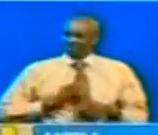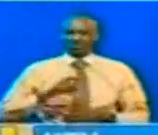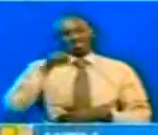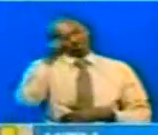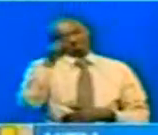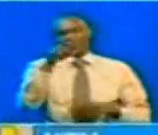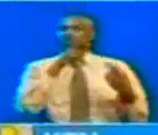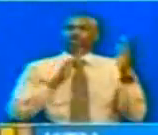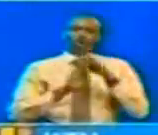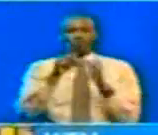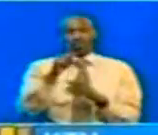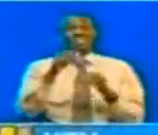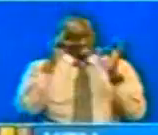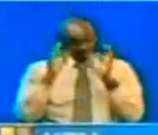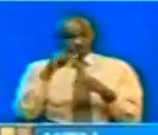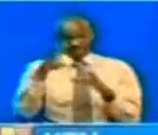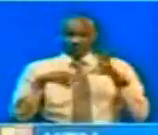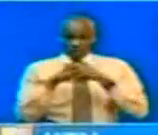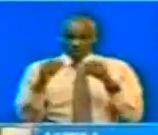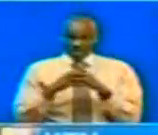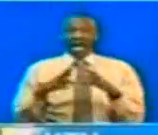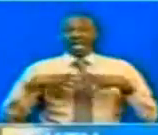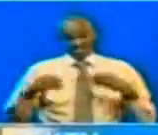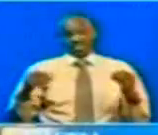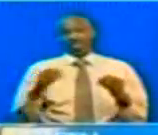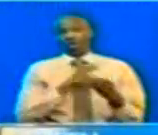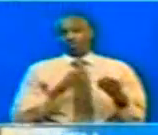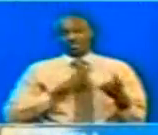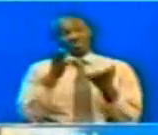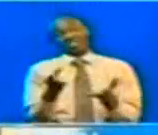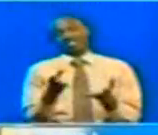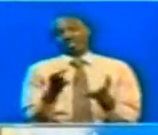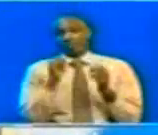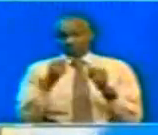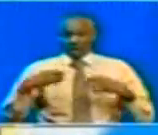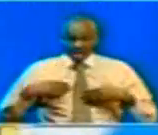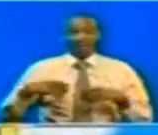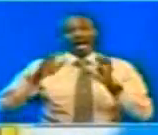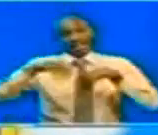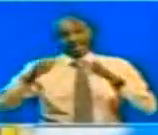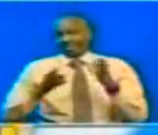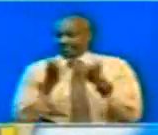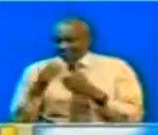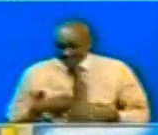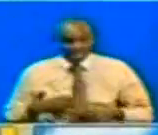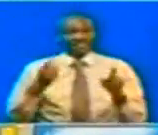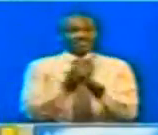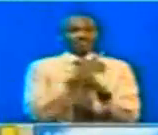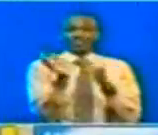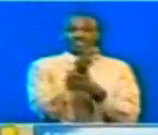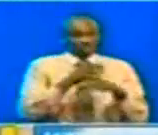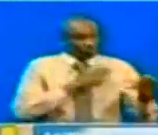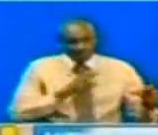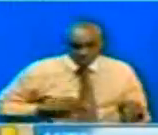public servants. If you form a health service commission, what stops you from forming an agricultural service commission, mm-hmm. and then a fisheries